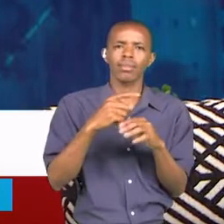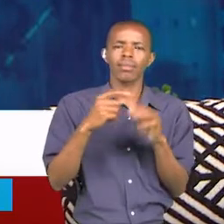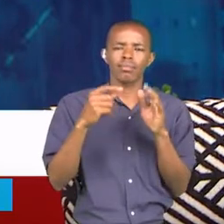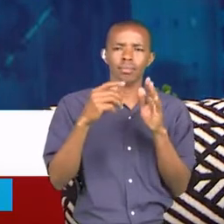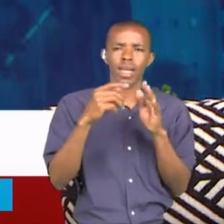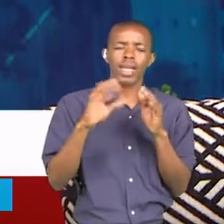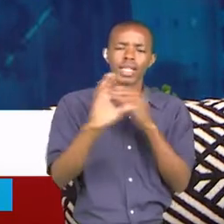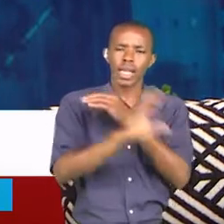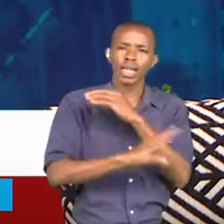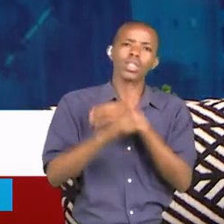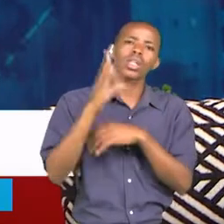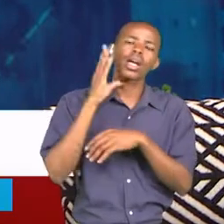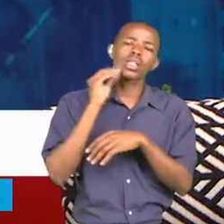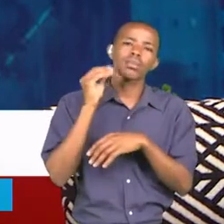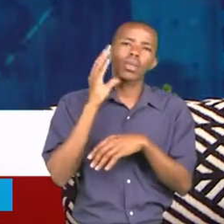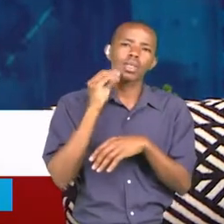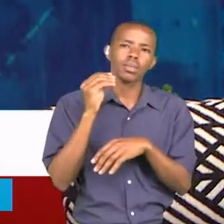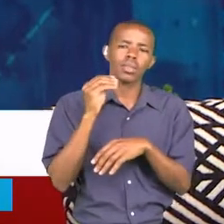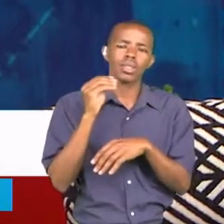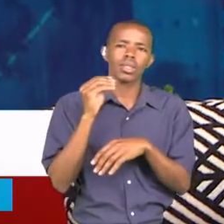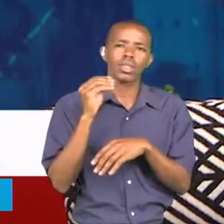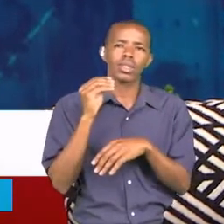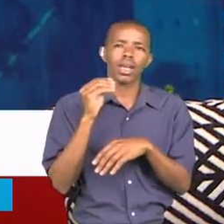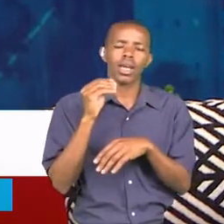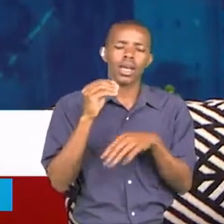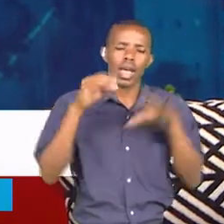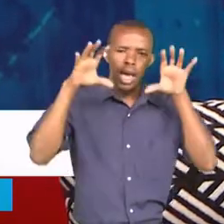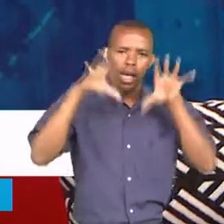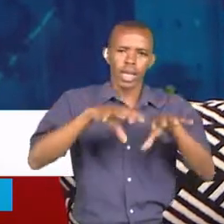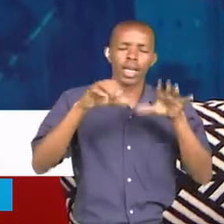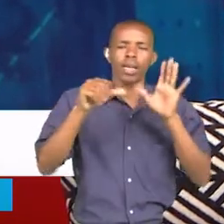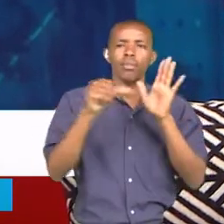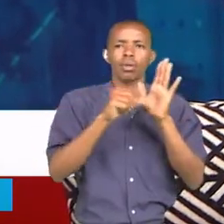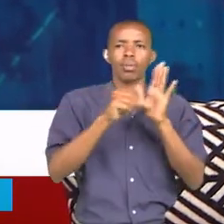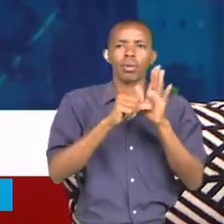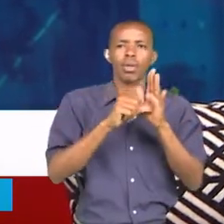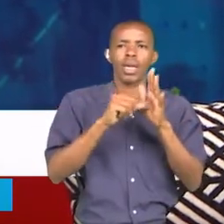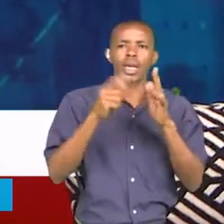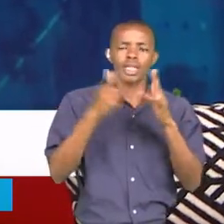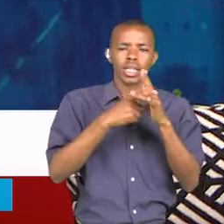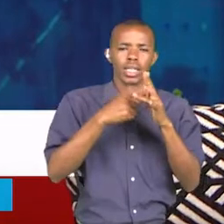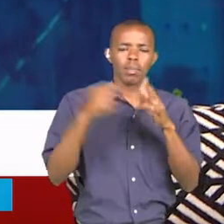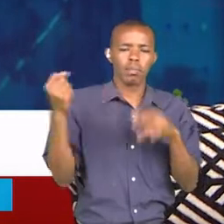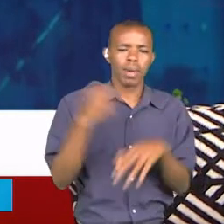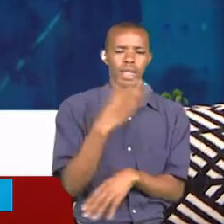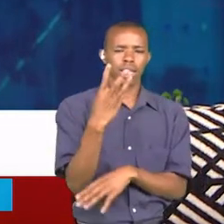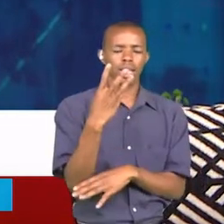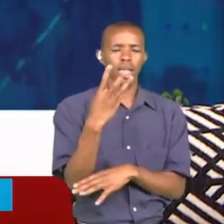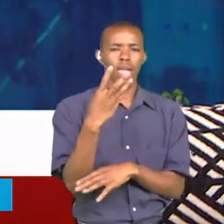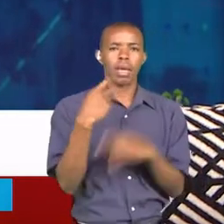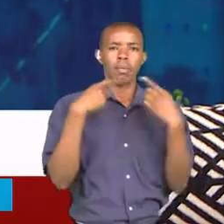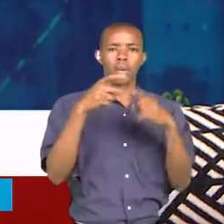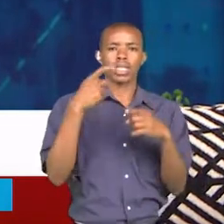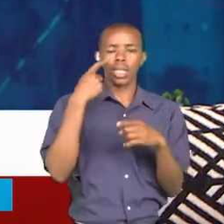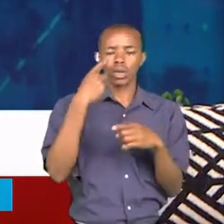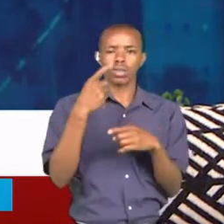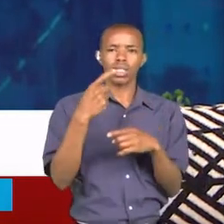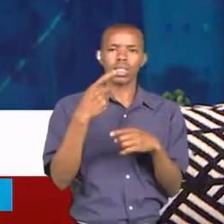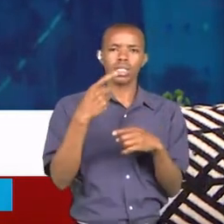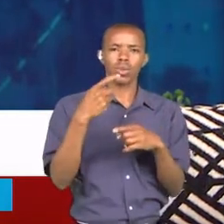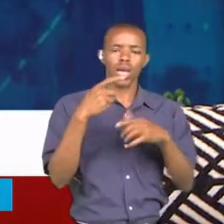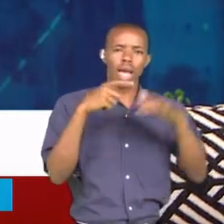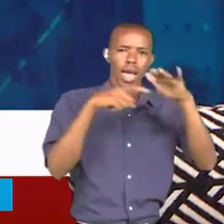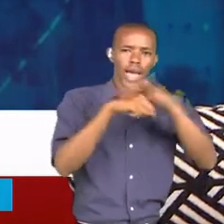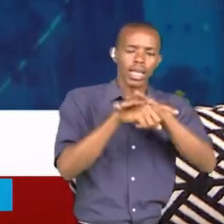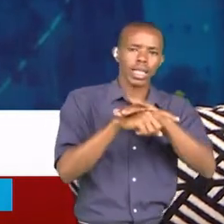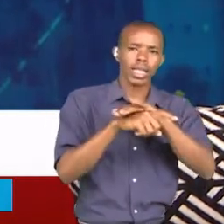country has been experiencing a delayed onset of rainfall. Usually it should have started in March, But you see, we are now getting into